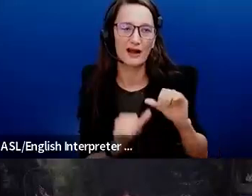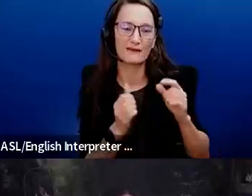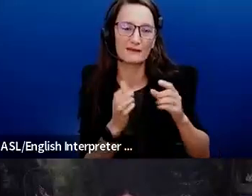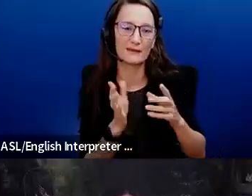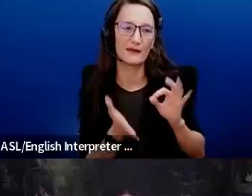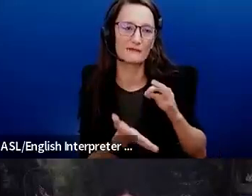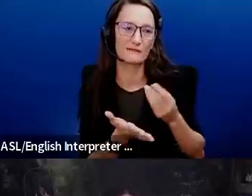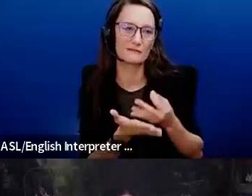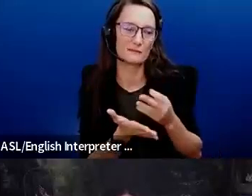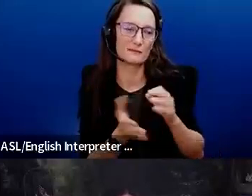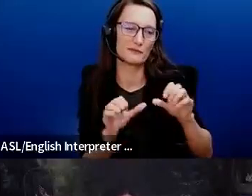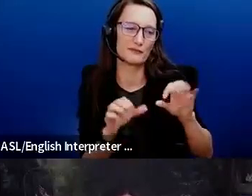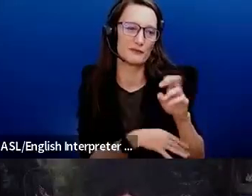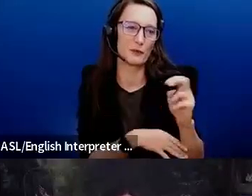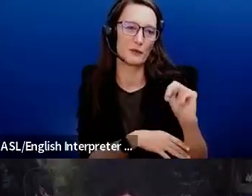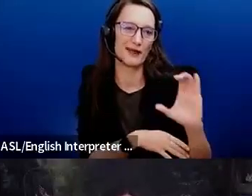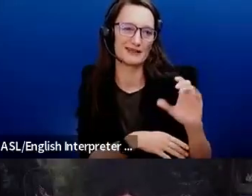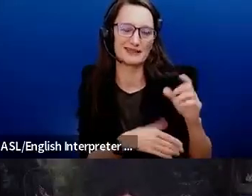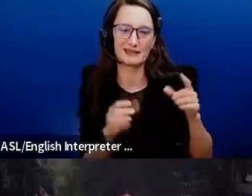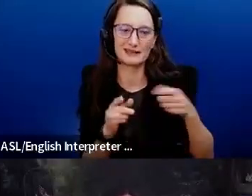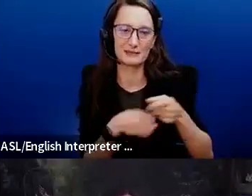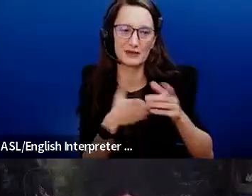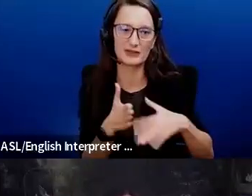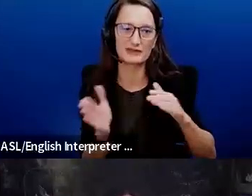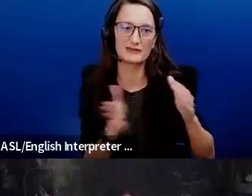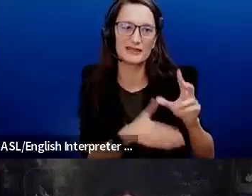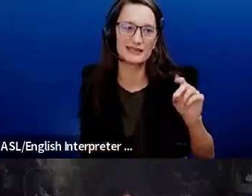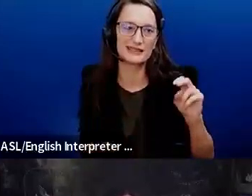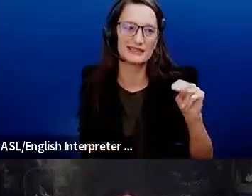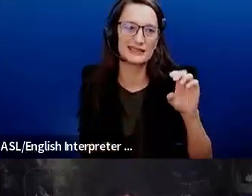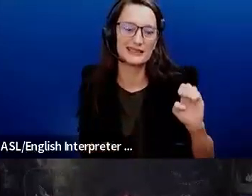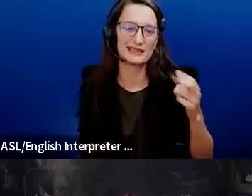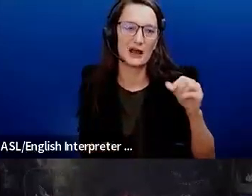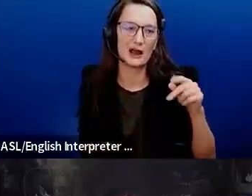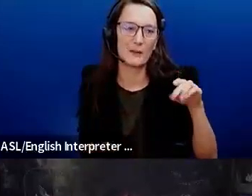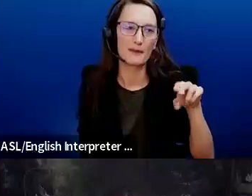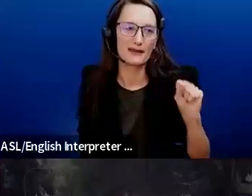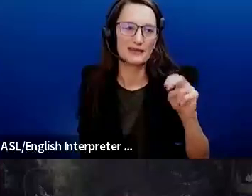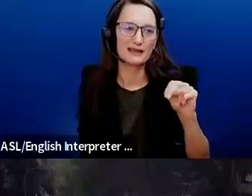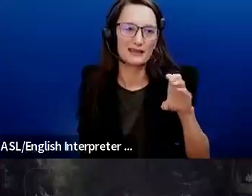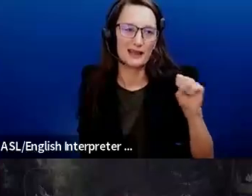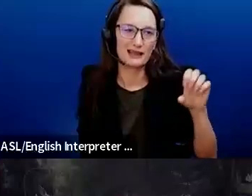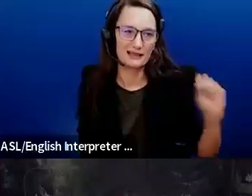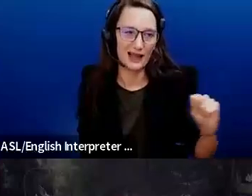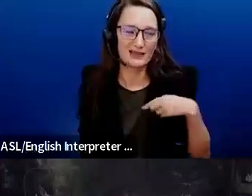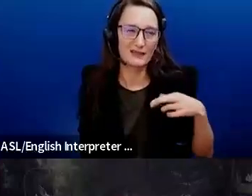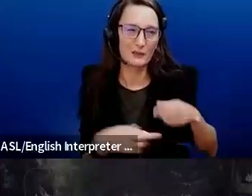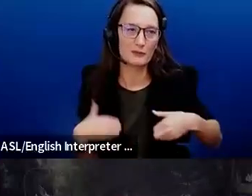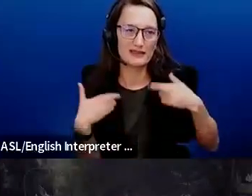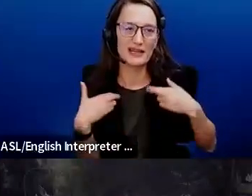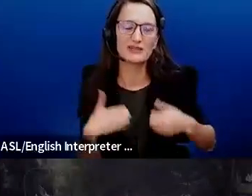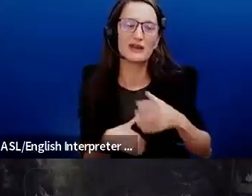morning to Denise Hopkins. She is in CSS overseeing some of our residential. And Miss Michelle Johnson, good morning. She is our Director of